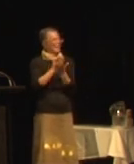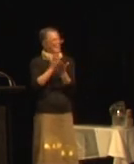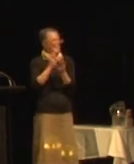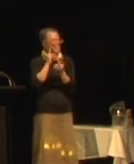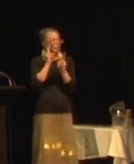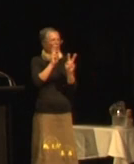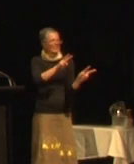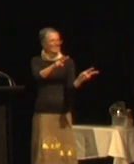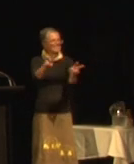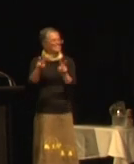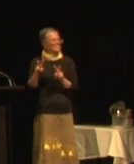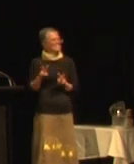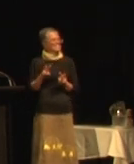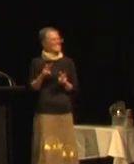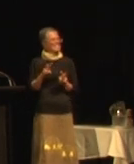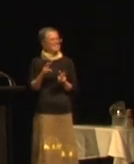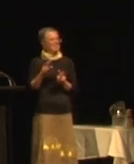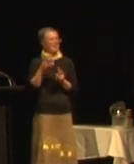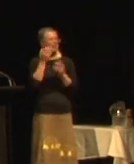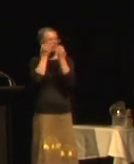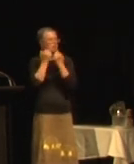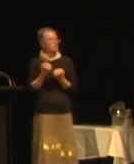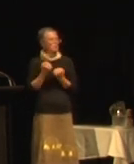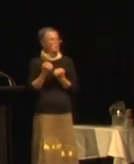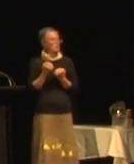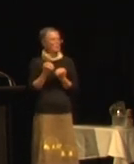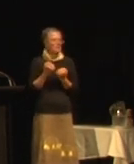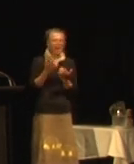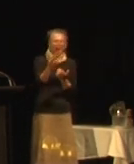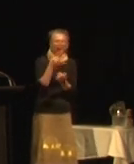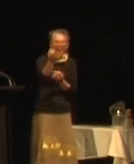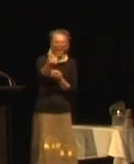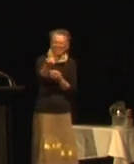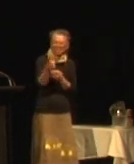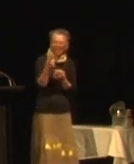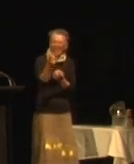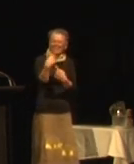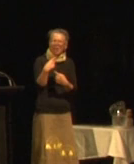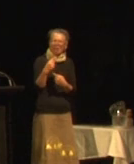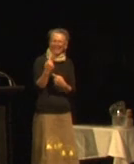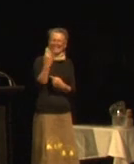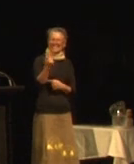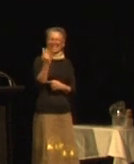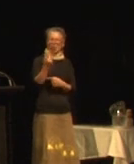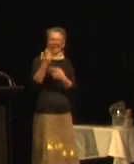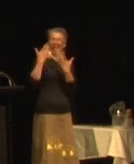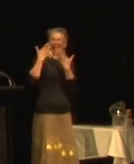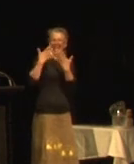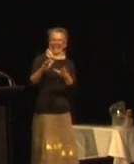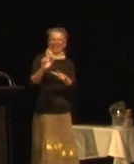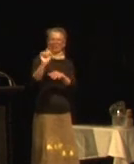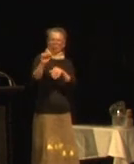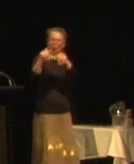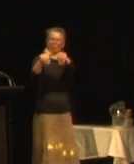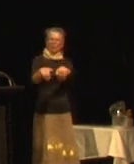And you can ask curators, ask a designer, tell me a story about a person who has left your exhibition and changed.